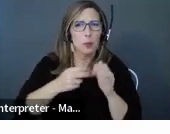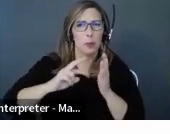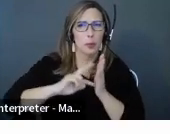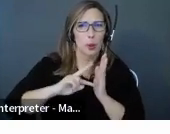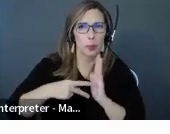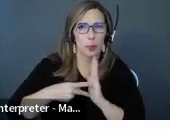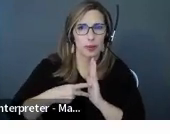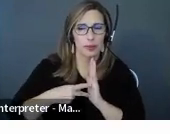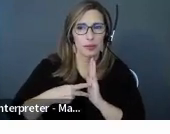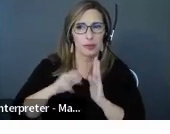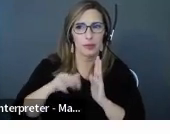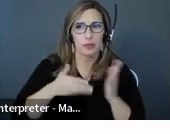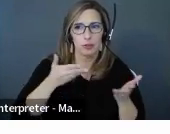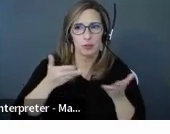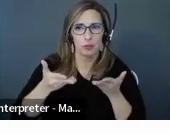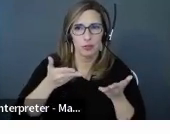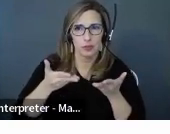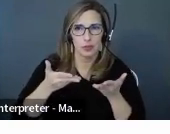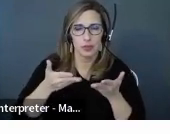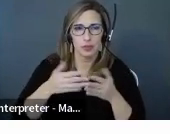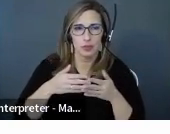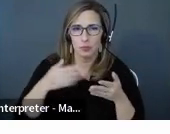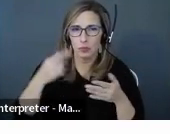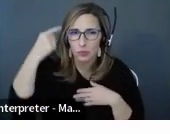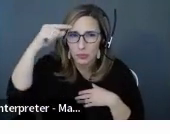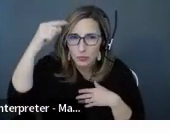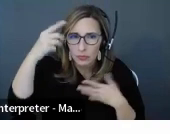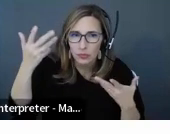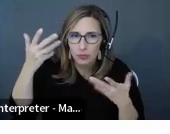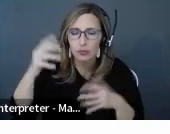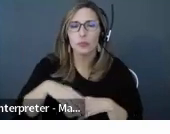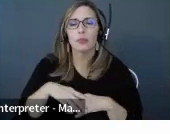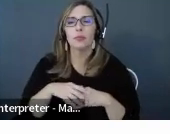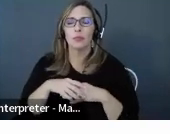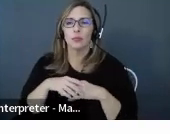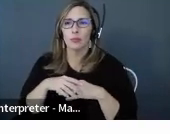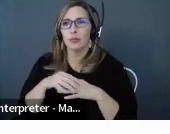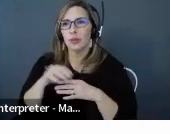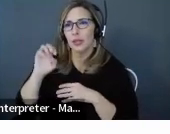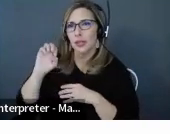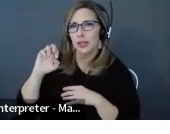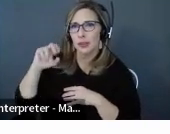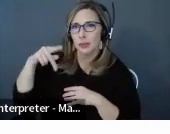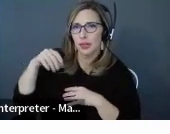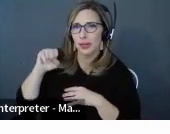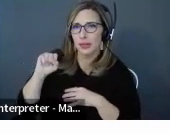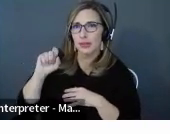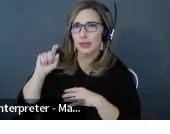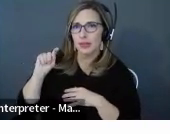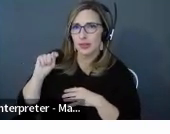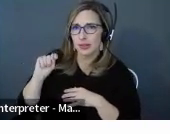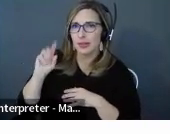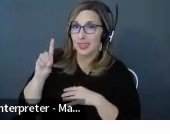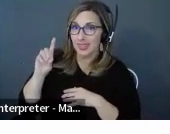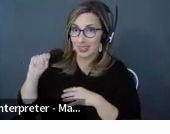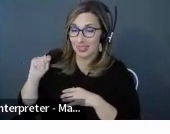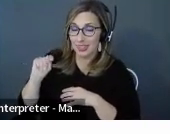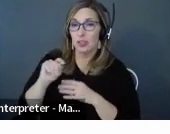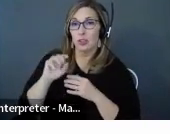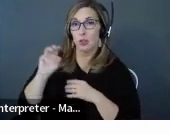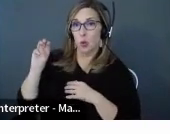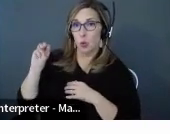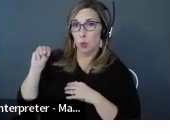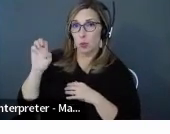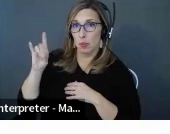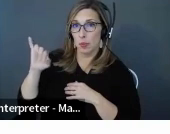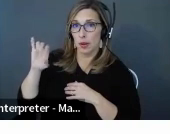service. And as we mentioned before, Lisa talked about EPSDT. So Medicaid eligible